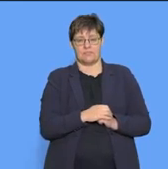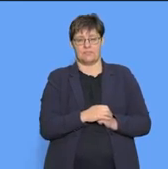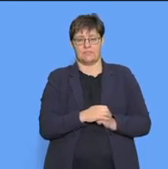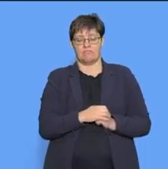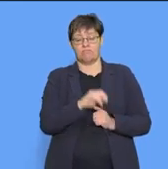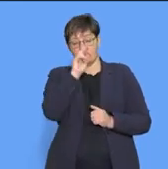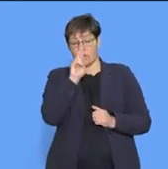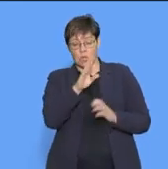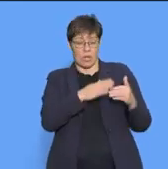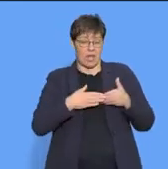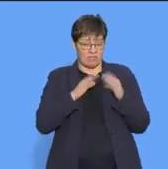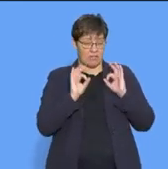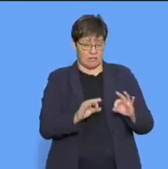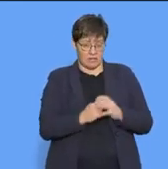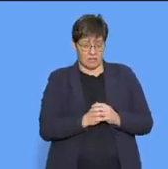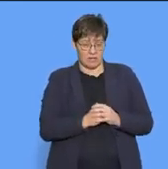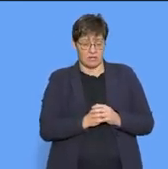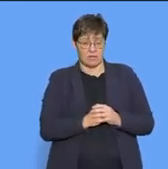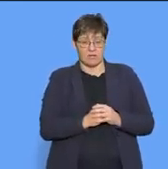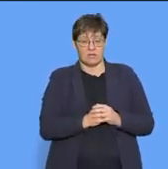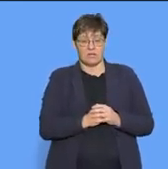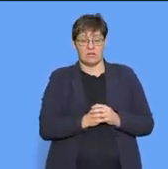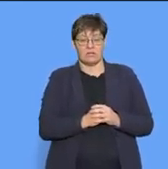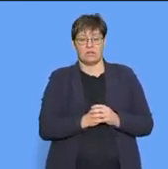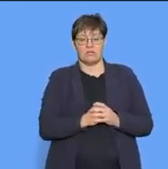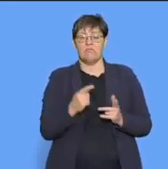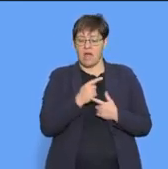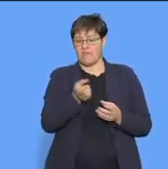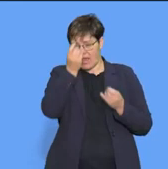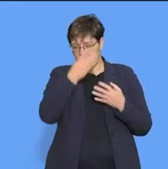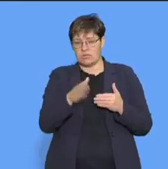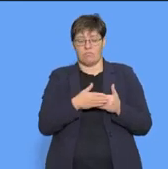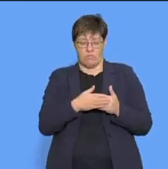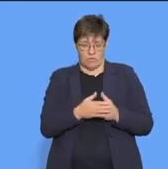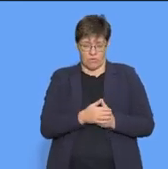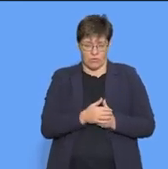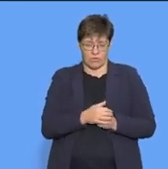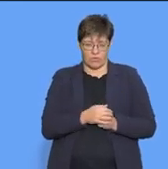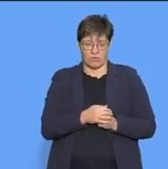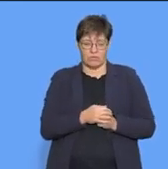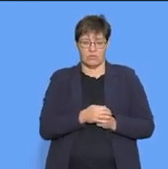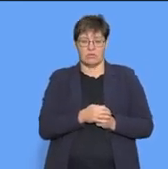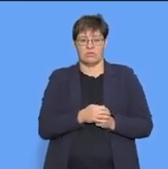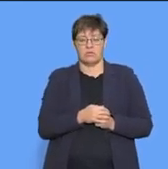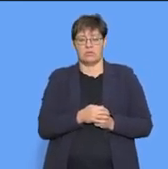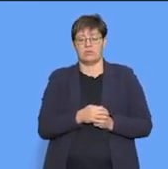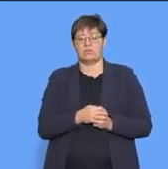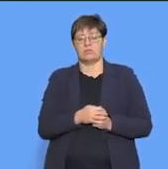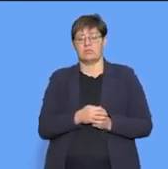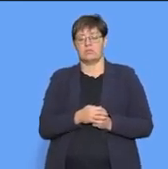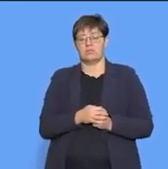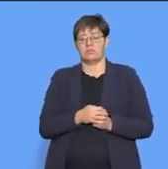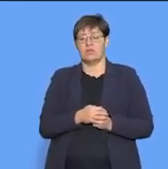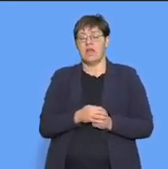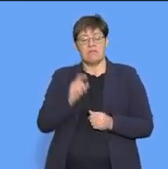Okay, if you look at it carefully, in the big triangle we've got more information, because in the big triangle, if we